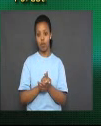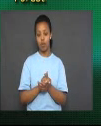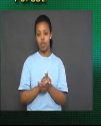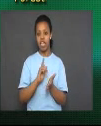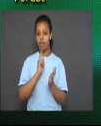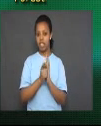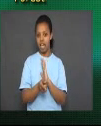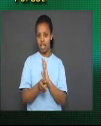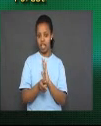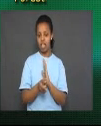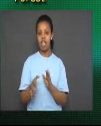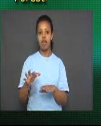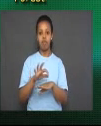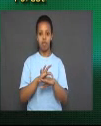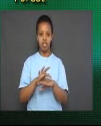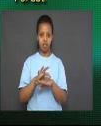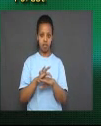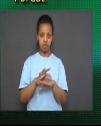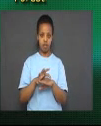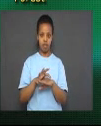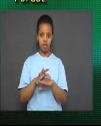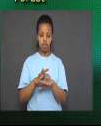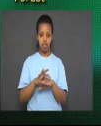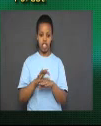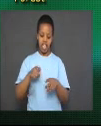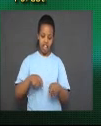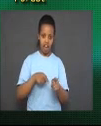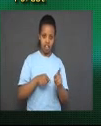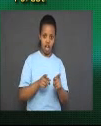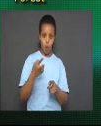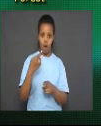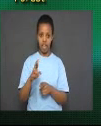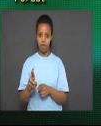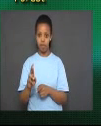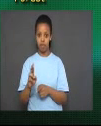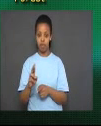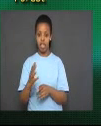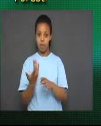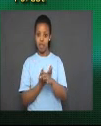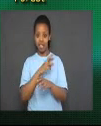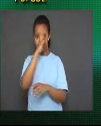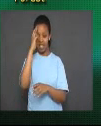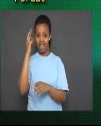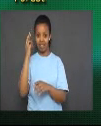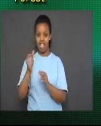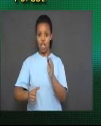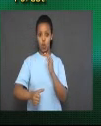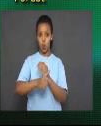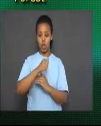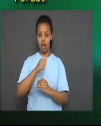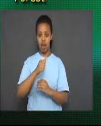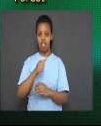such as land that has been farmed or damaged due to a